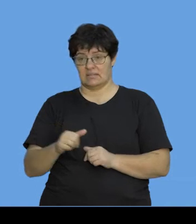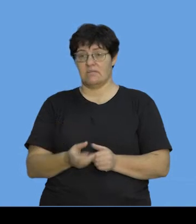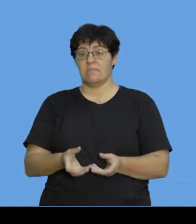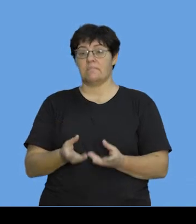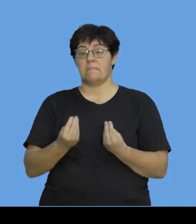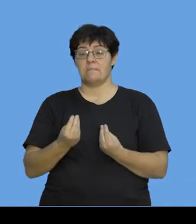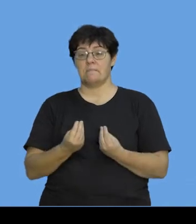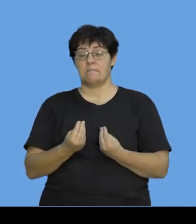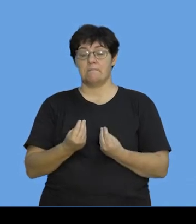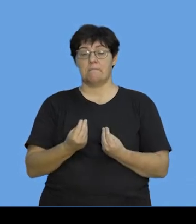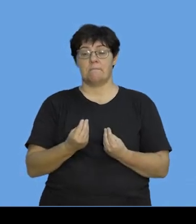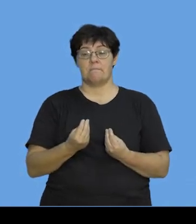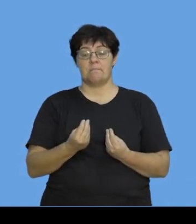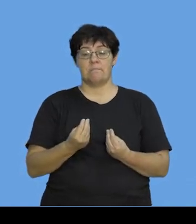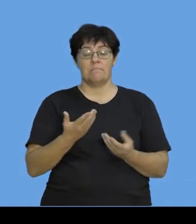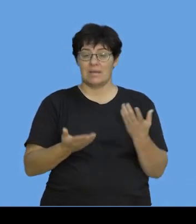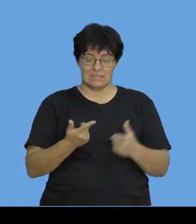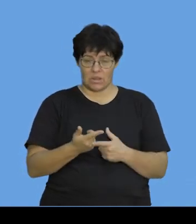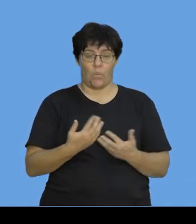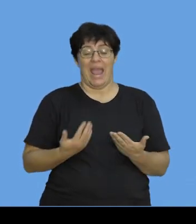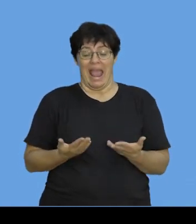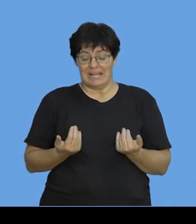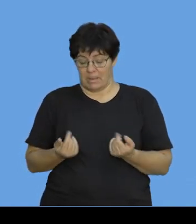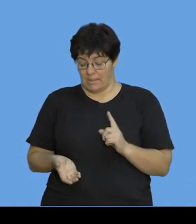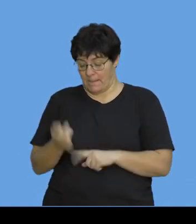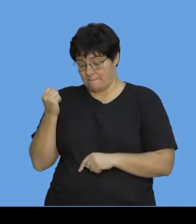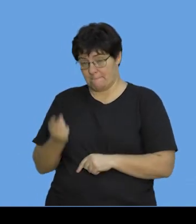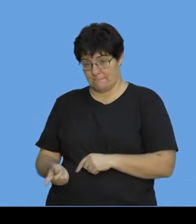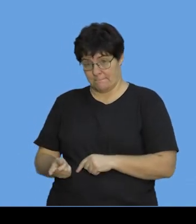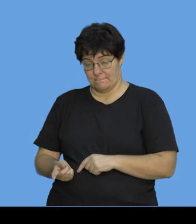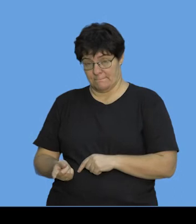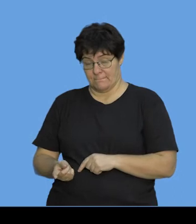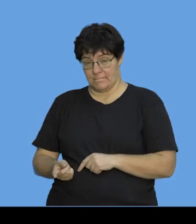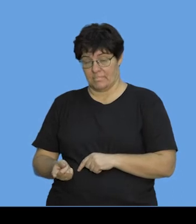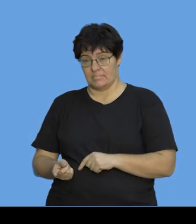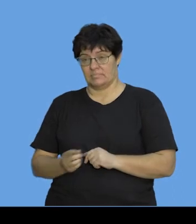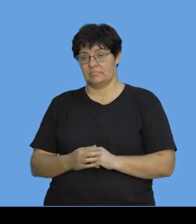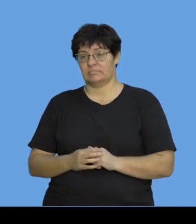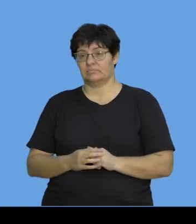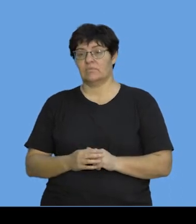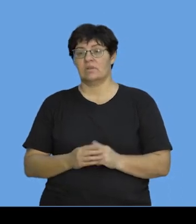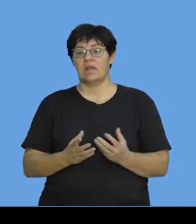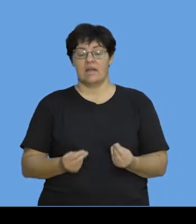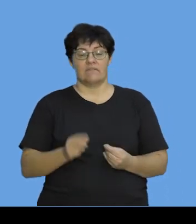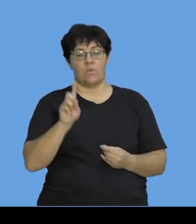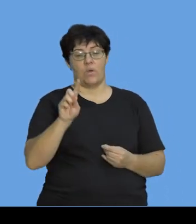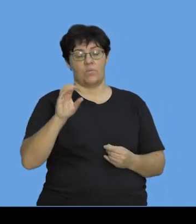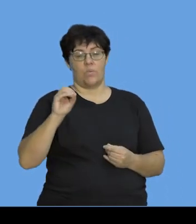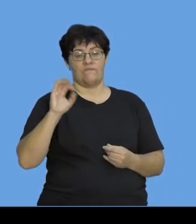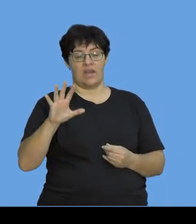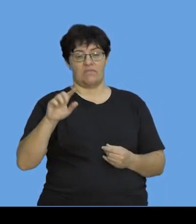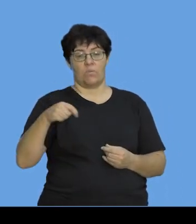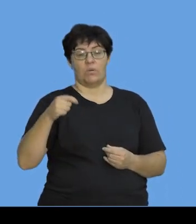will be the mass in grams of what is expected, okay? So what do we get there? As a decimal fraction, it's